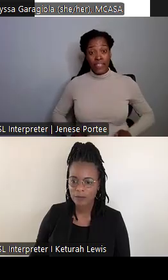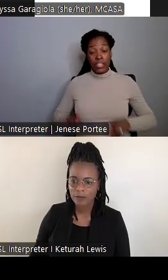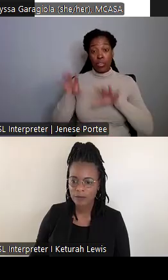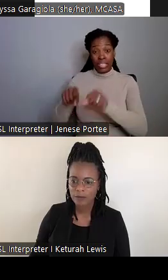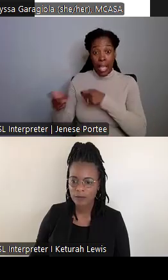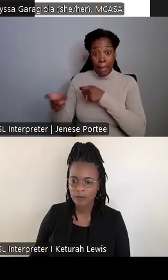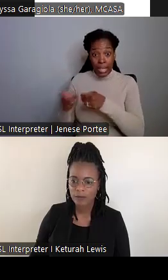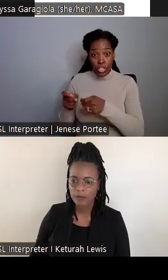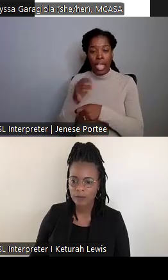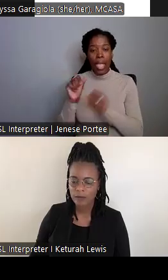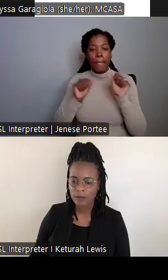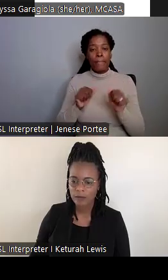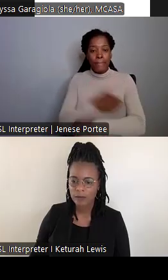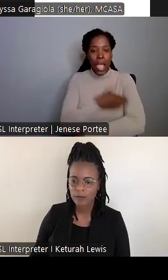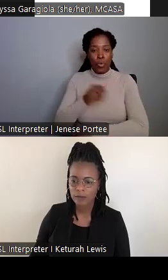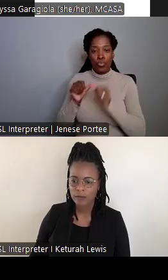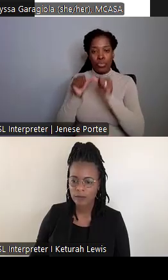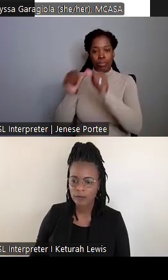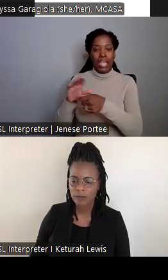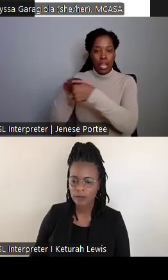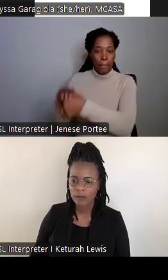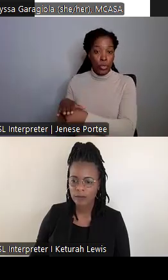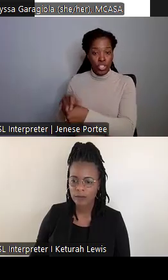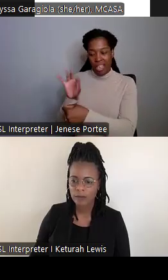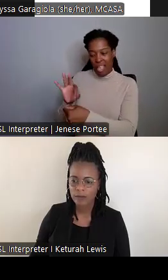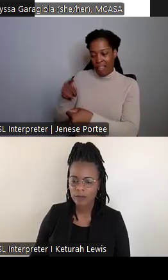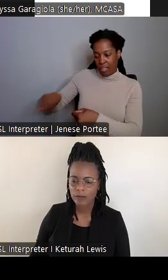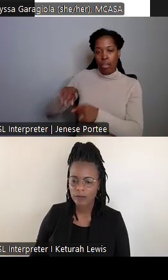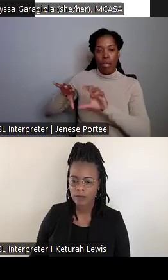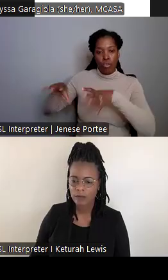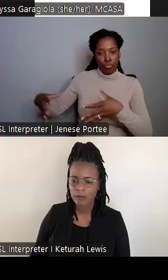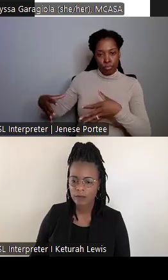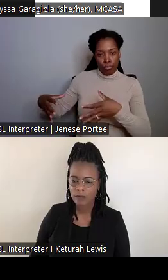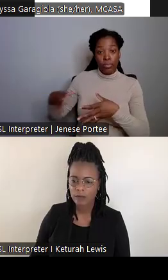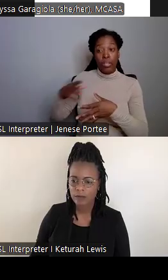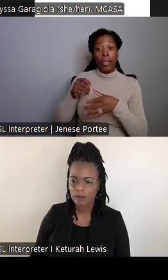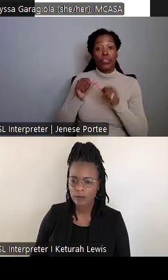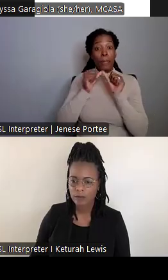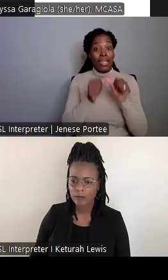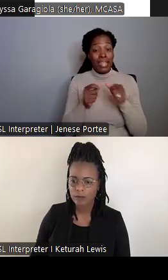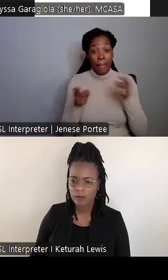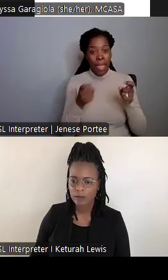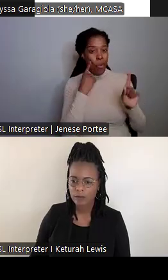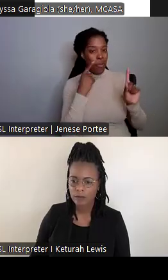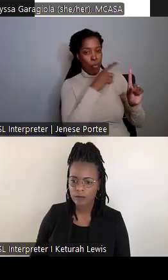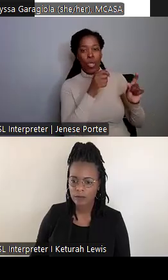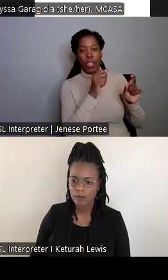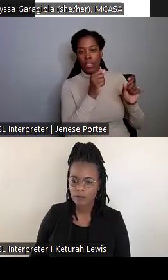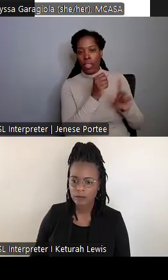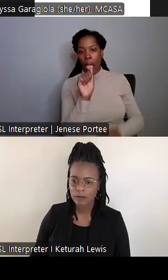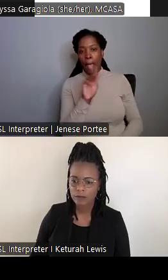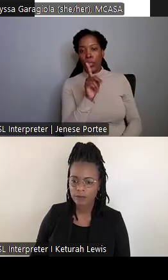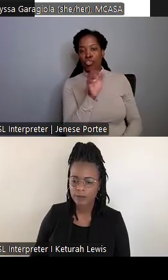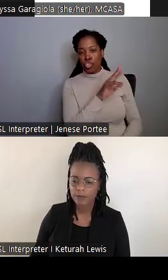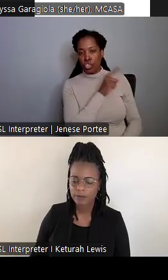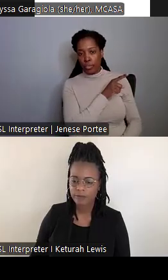to sustain oppression of oppressed groups and maintain power for the abuser. To get to the root